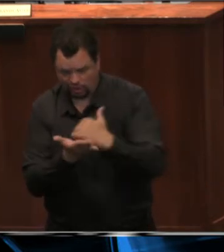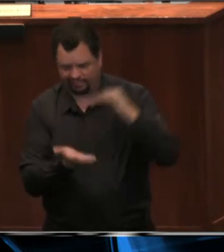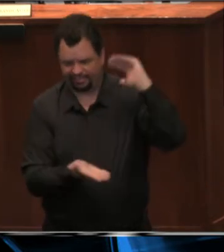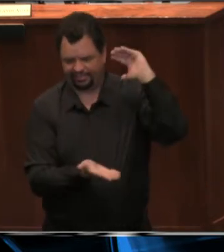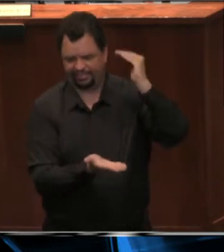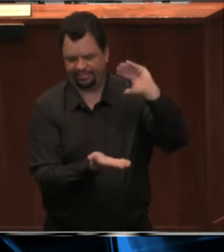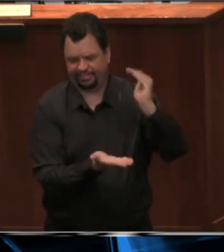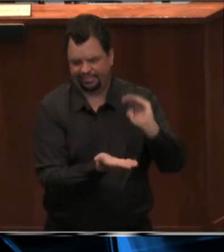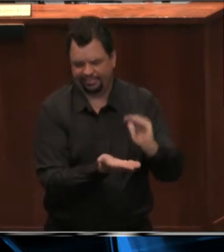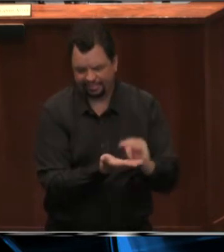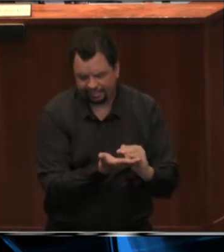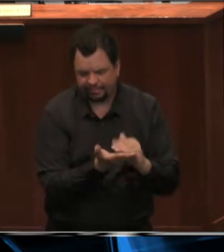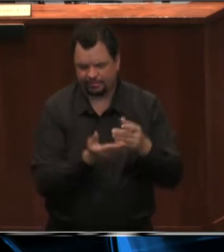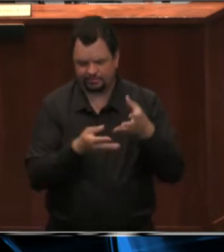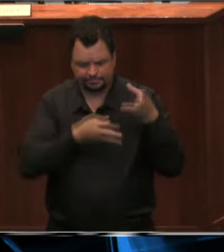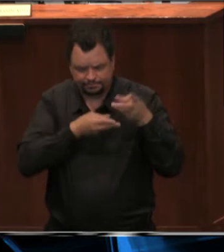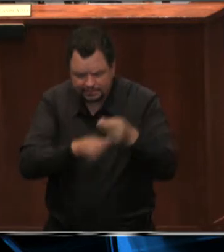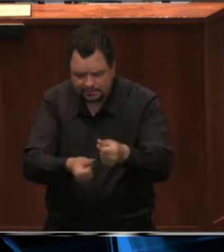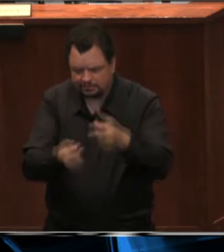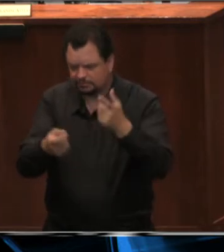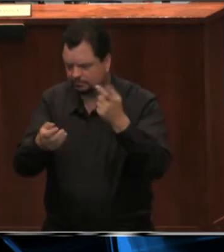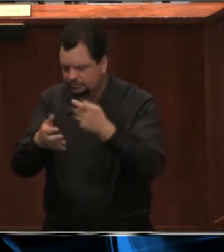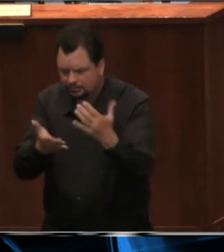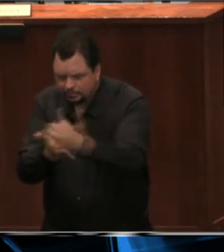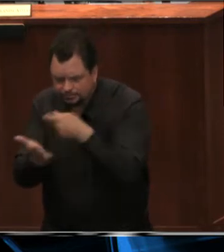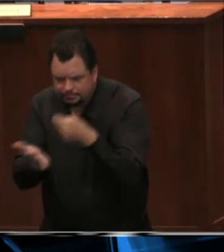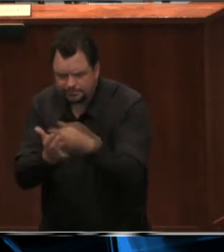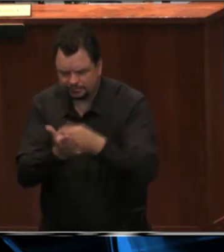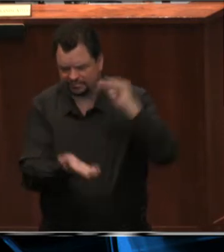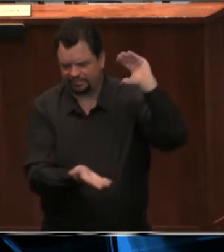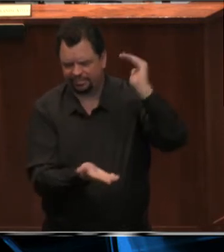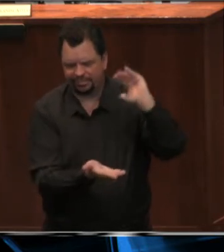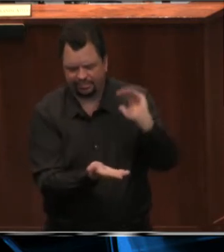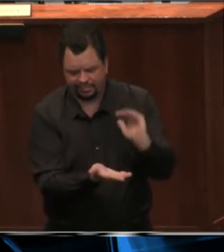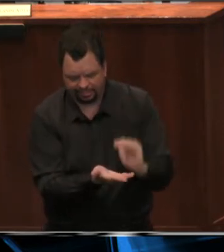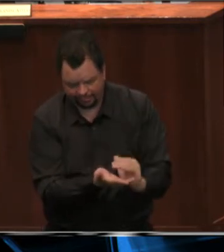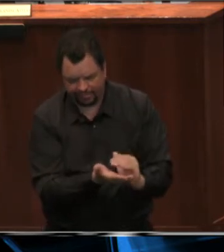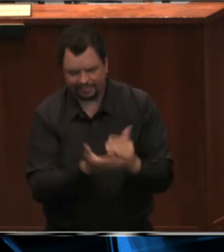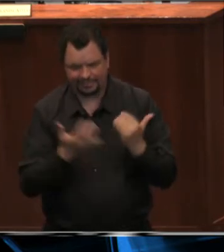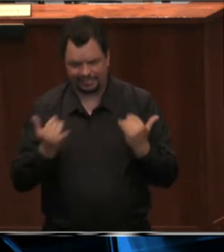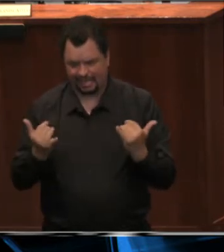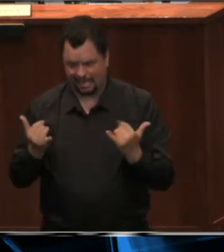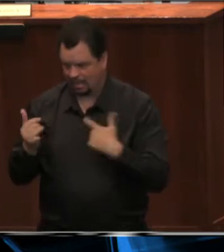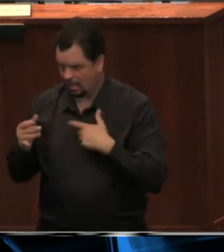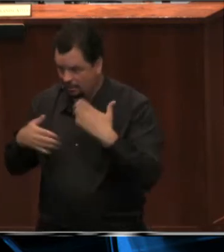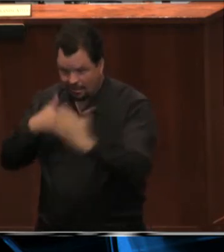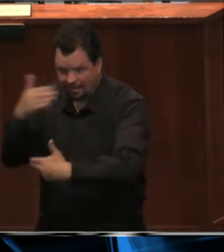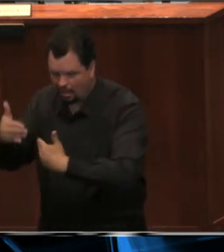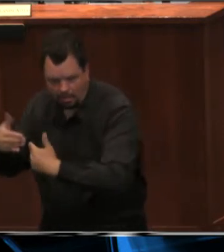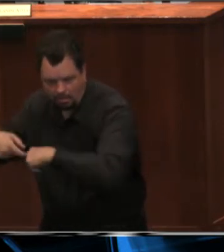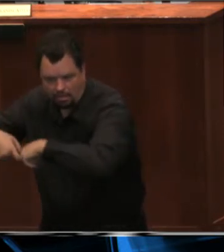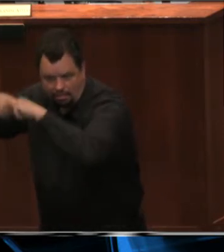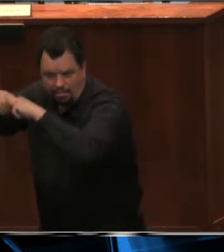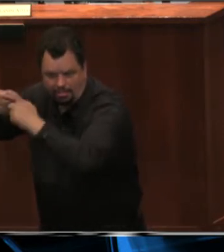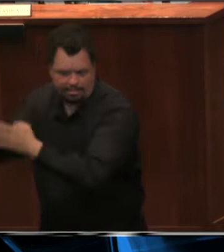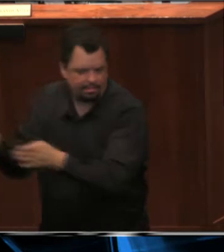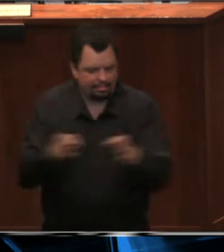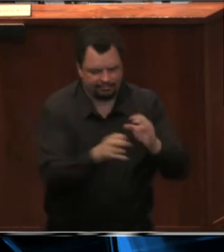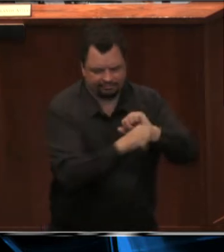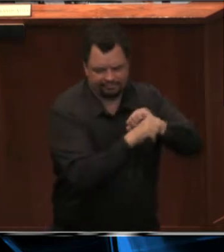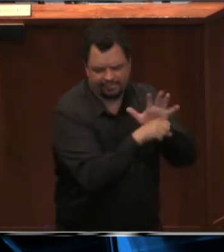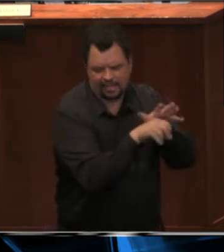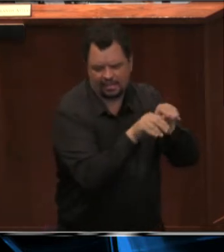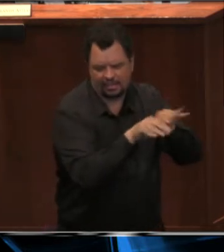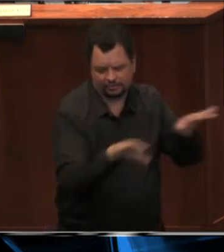our mission and actions have shifted to COVID-19 response and resiliency. And with that,